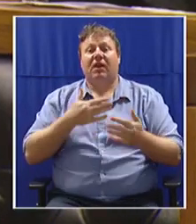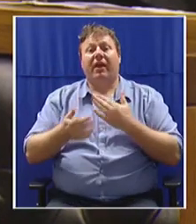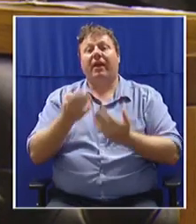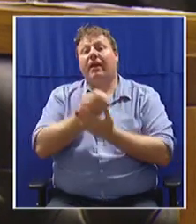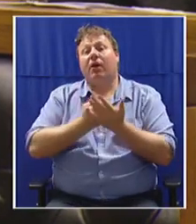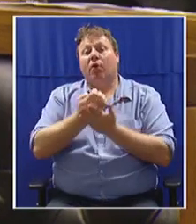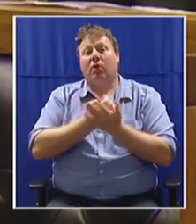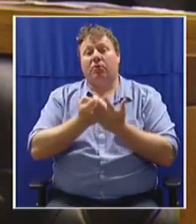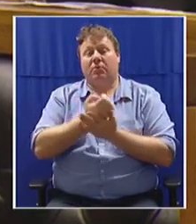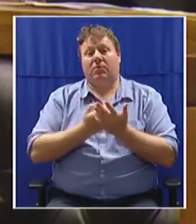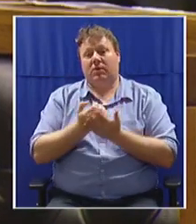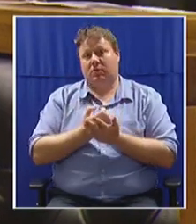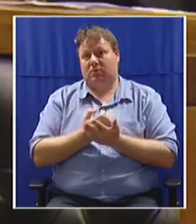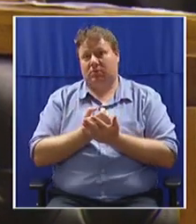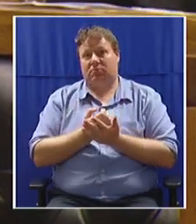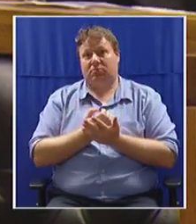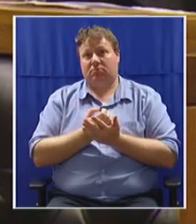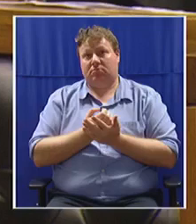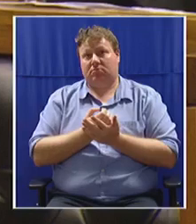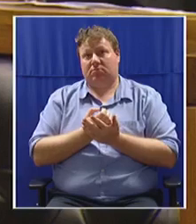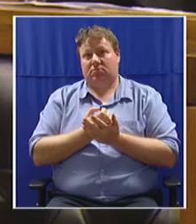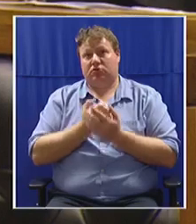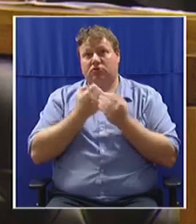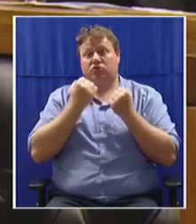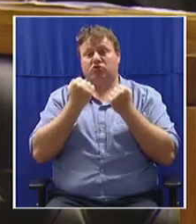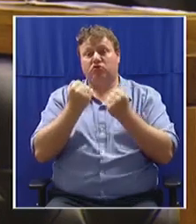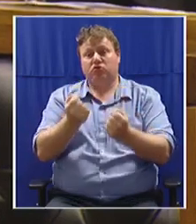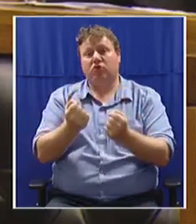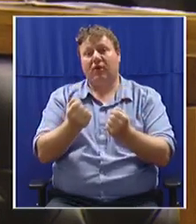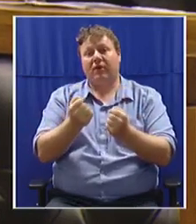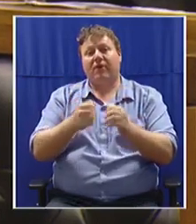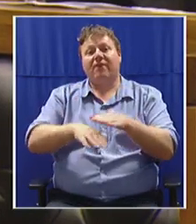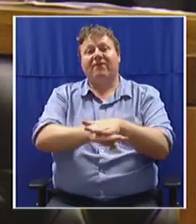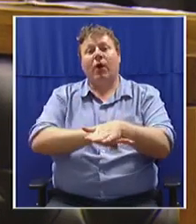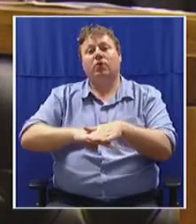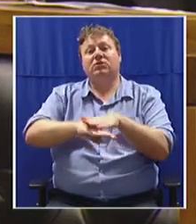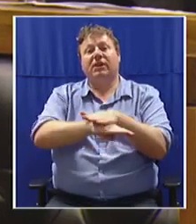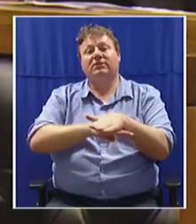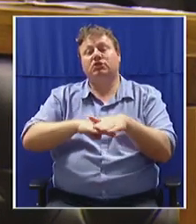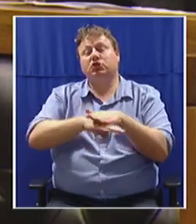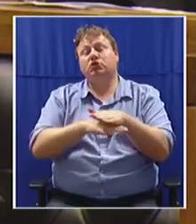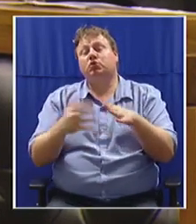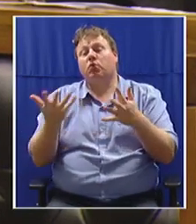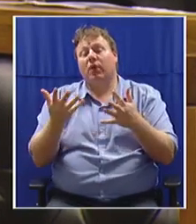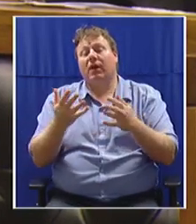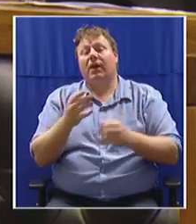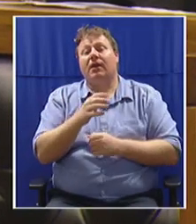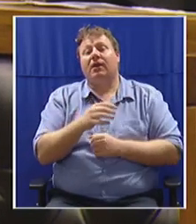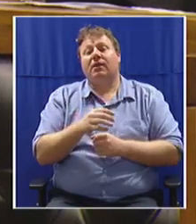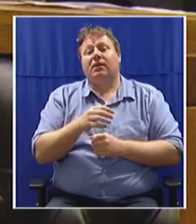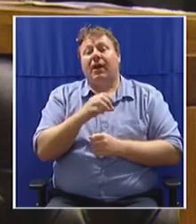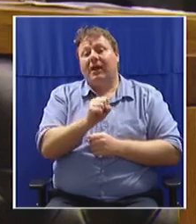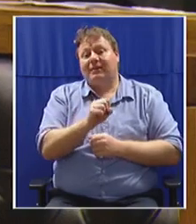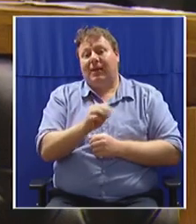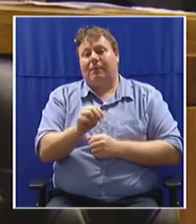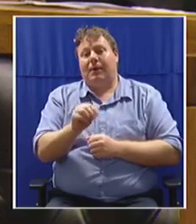thriving has its foundation the small, medium